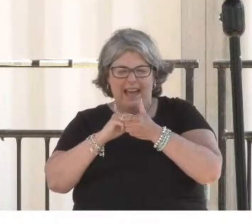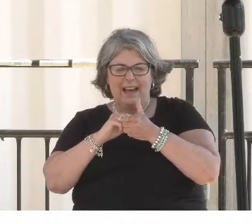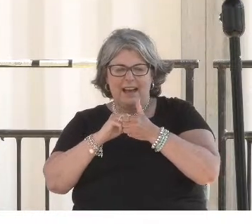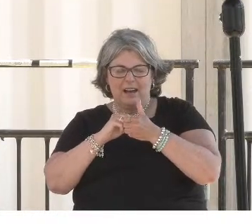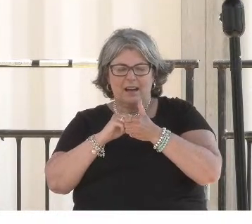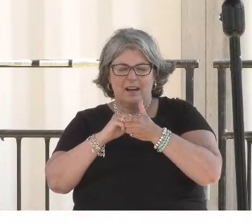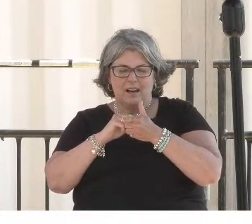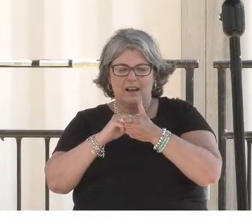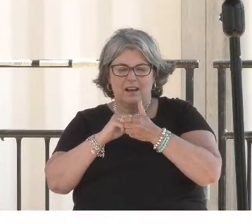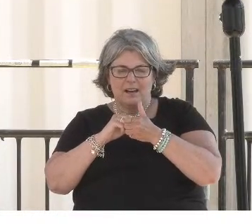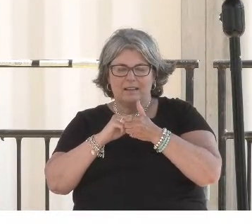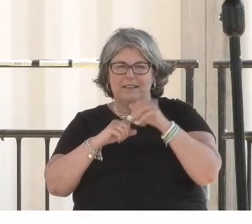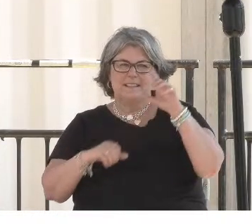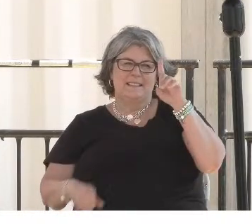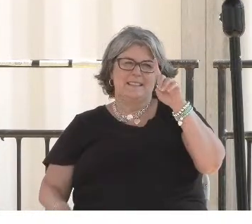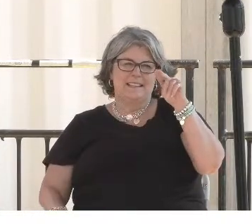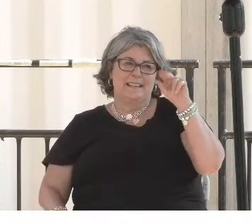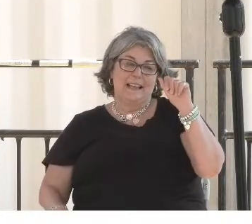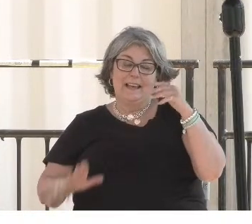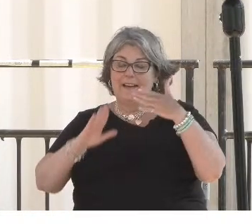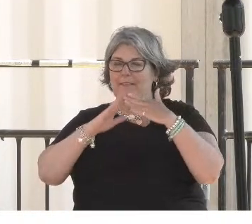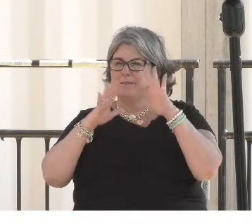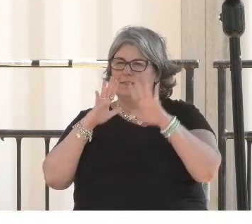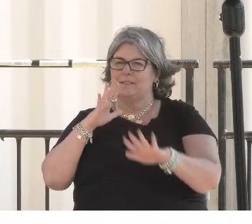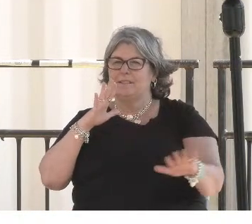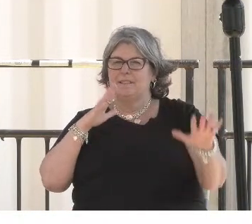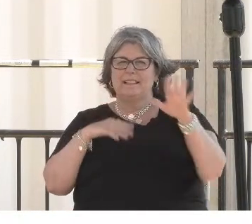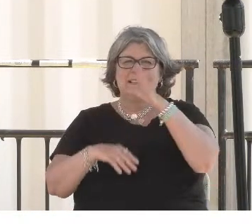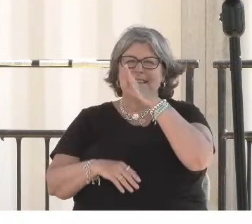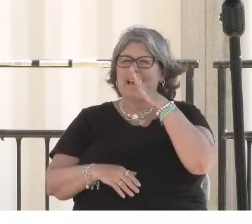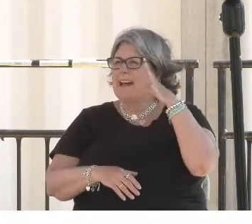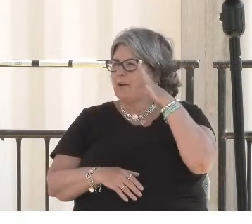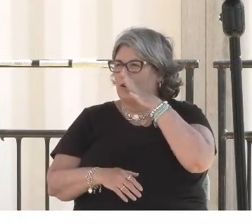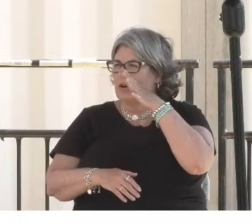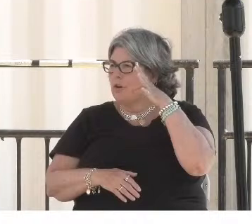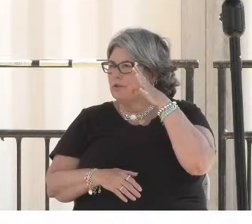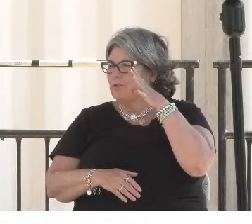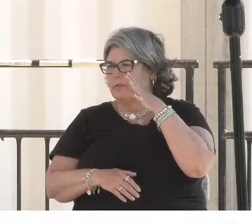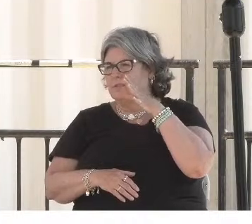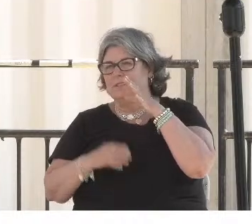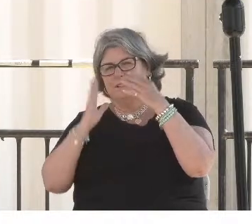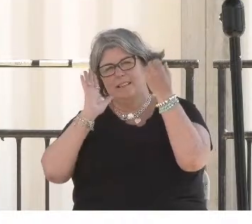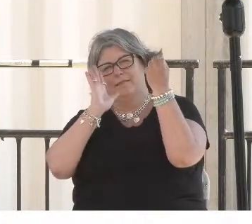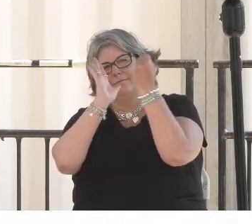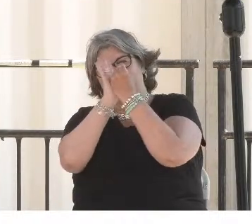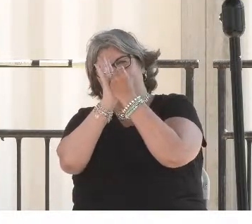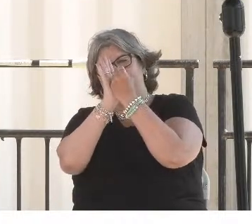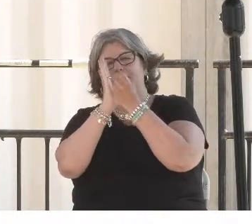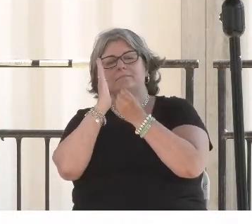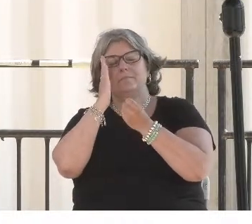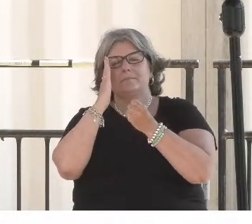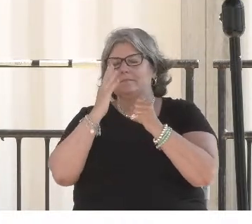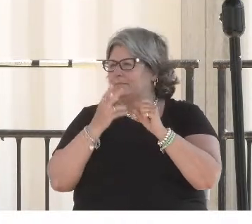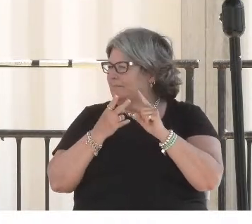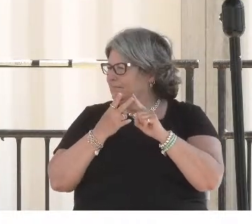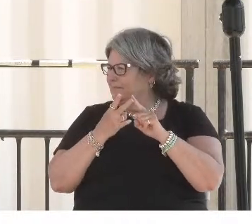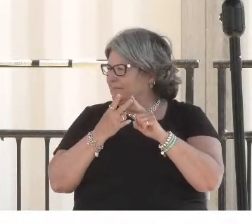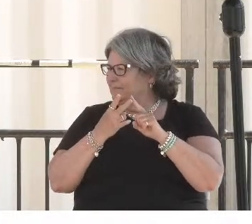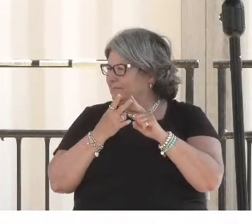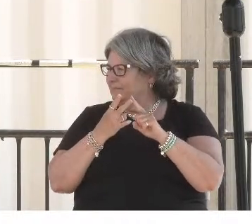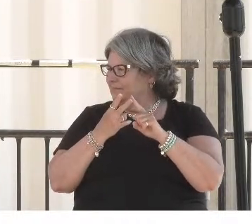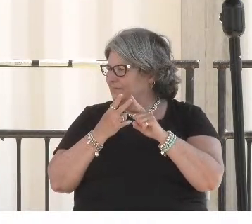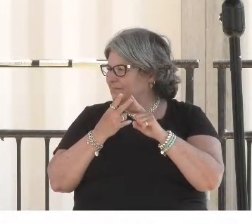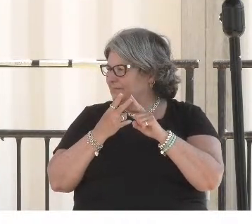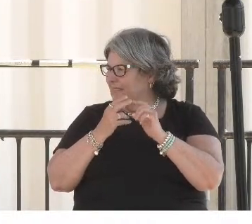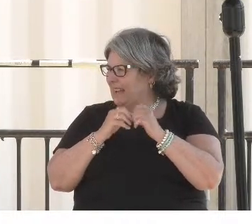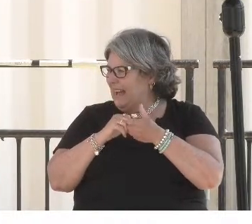I mean, literally the DNA of our community out there is agriculture. It's in our seal of our county. And we really said, how do